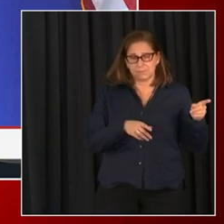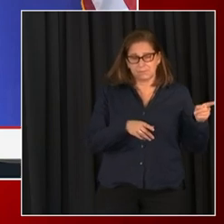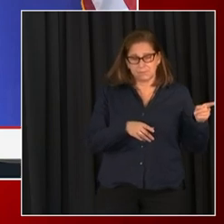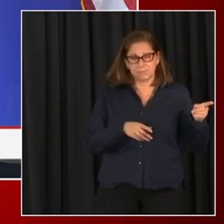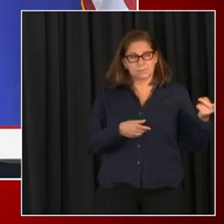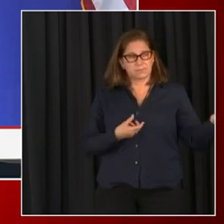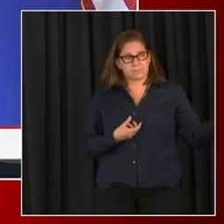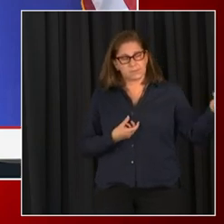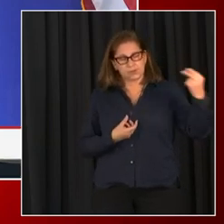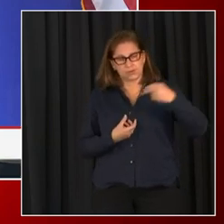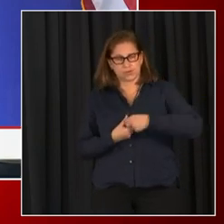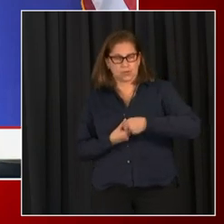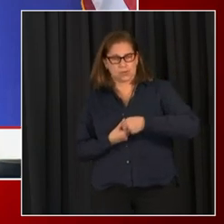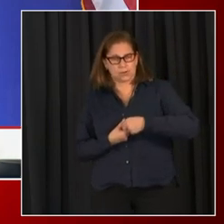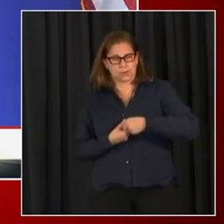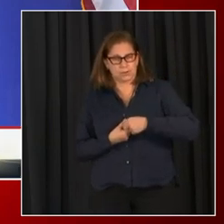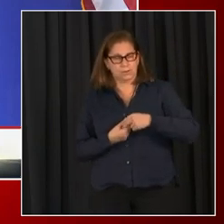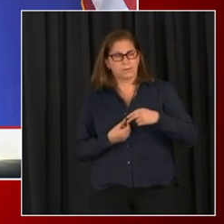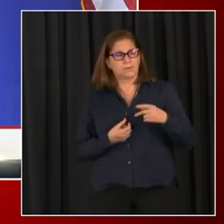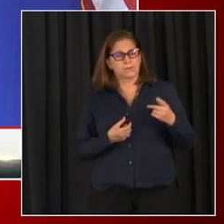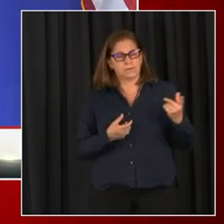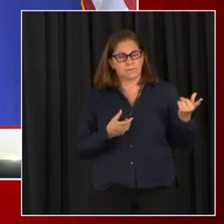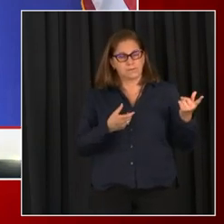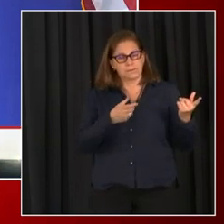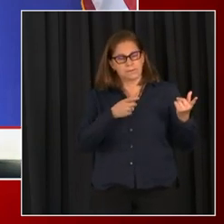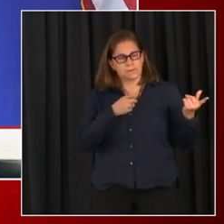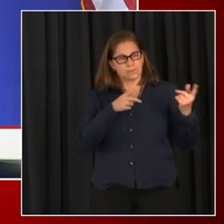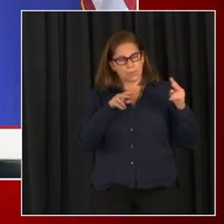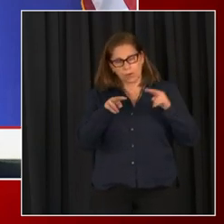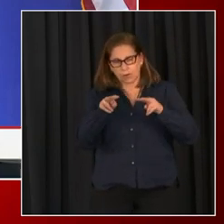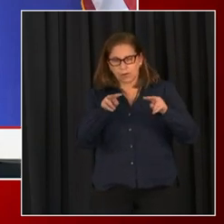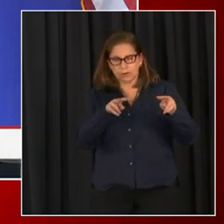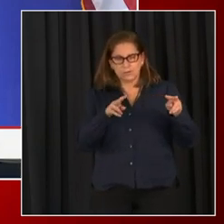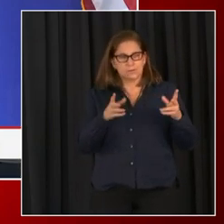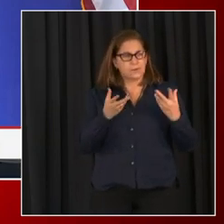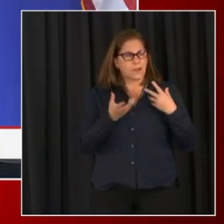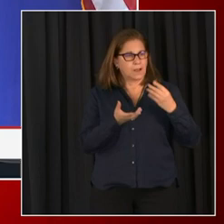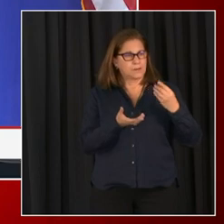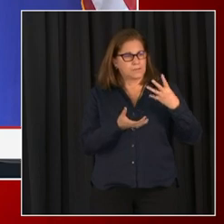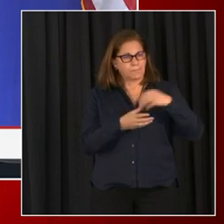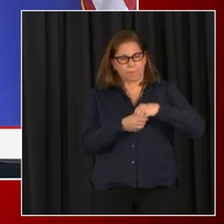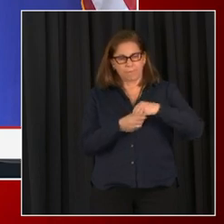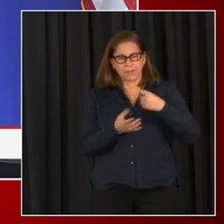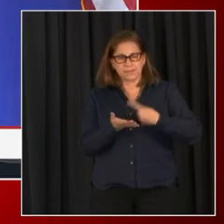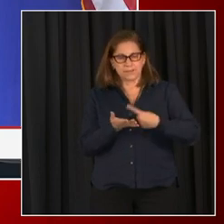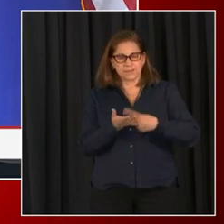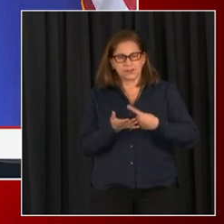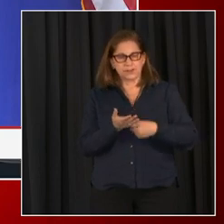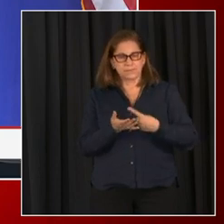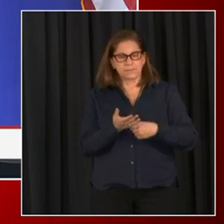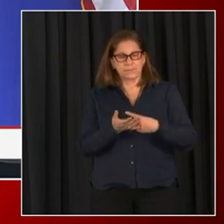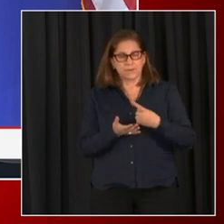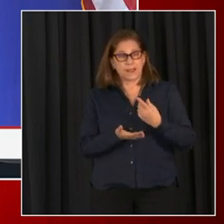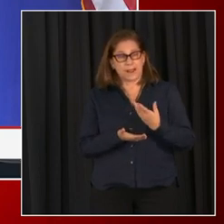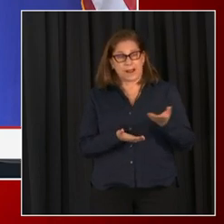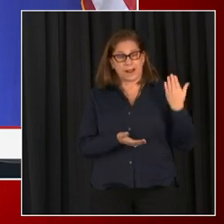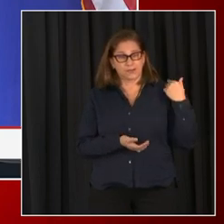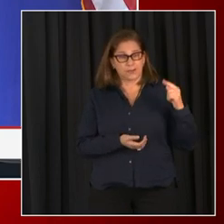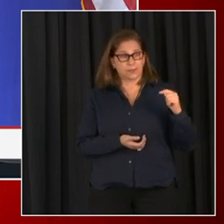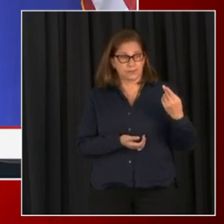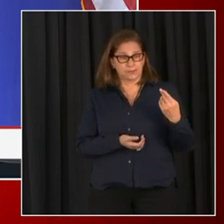occur, publicly available. Our first deliberations happened last Thursday and are recorded for anyone to view. Thank